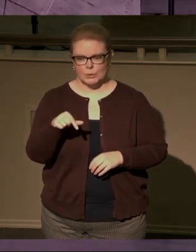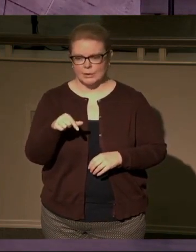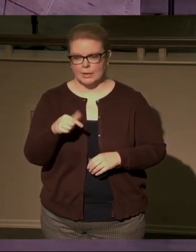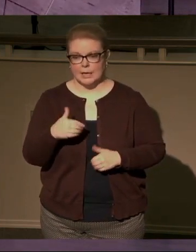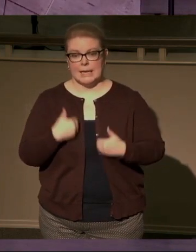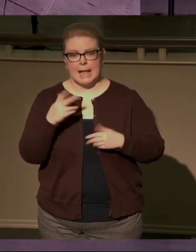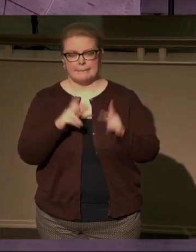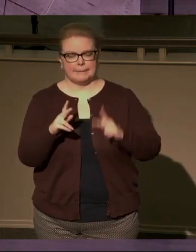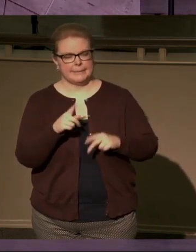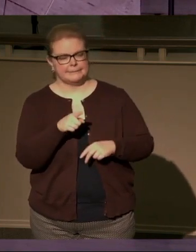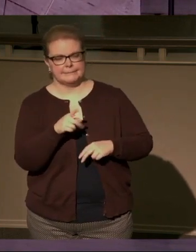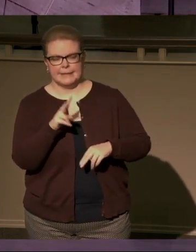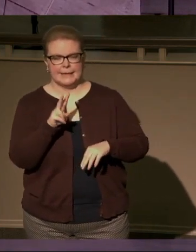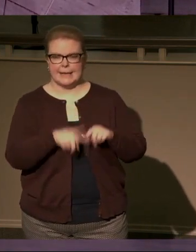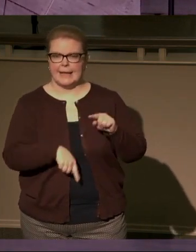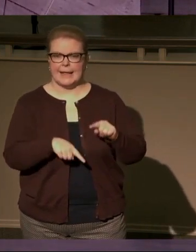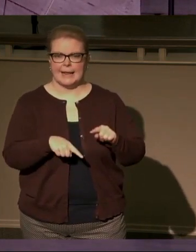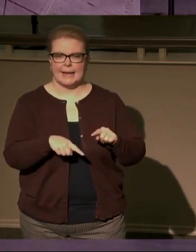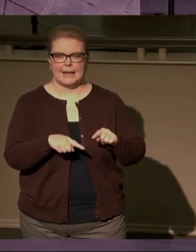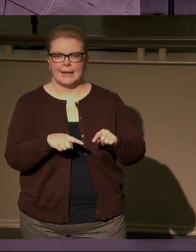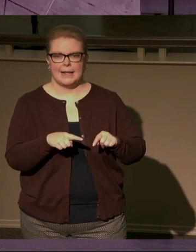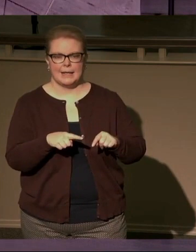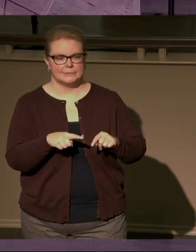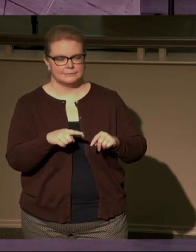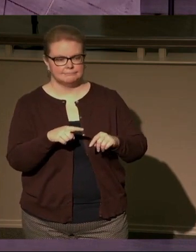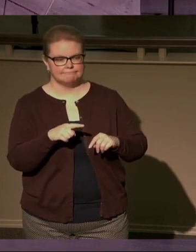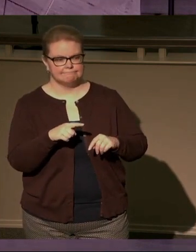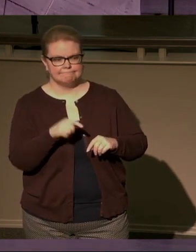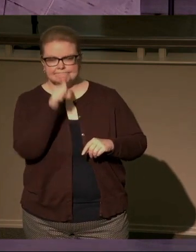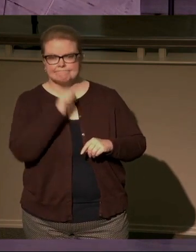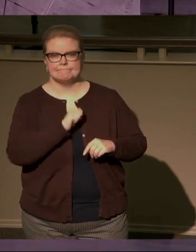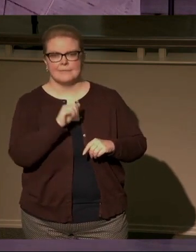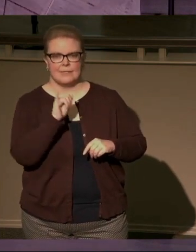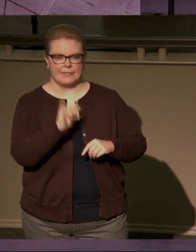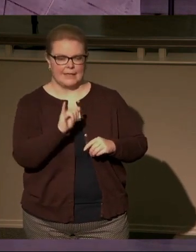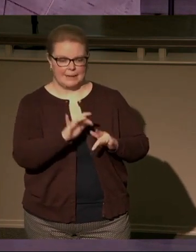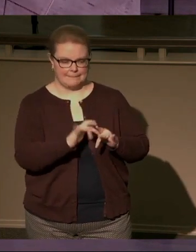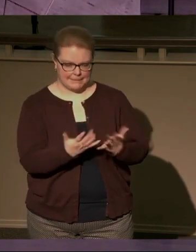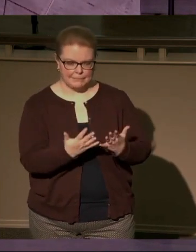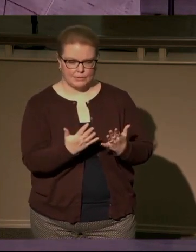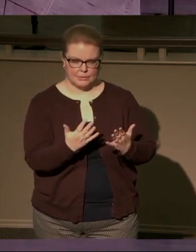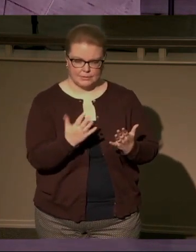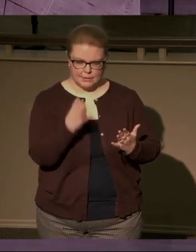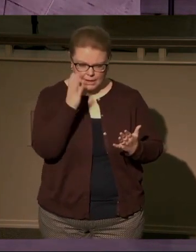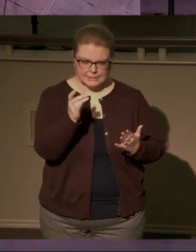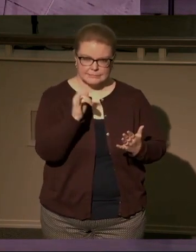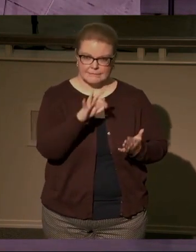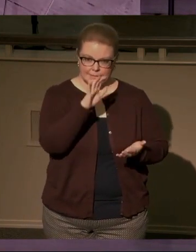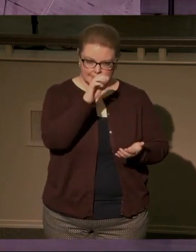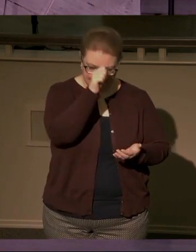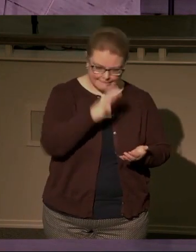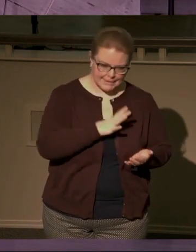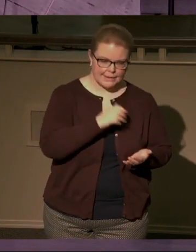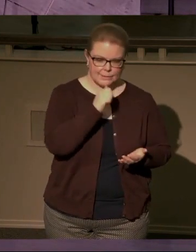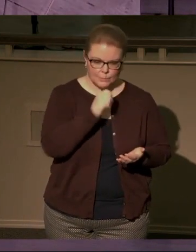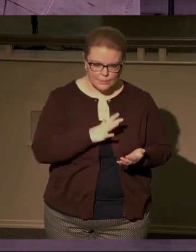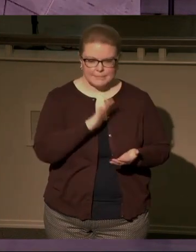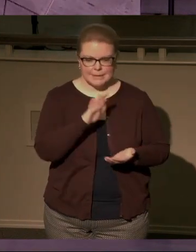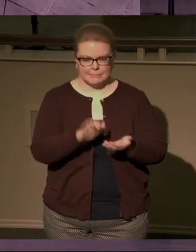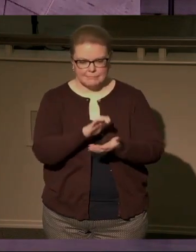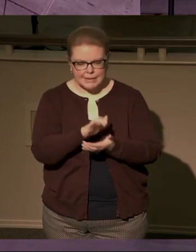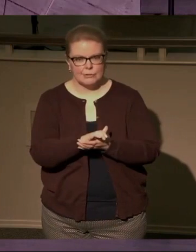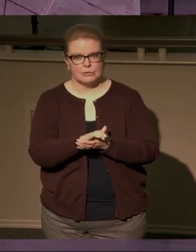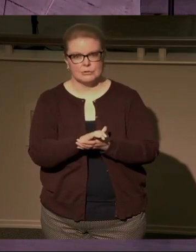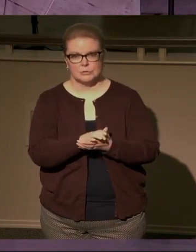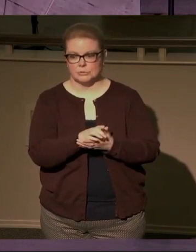for our biblical take on manhood and womanhood and on marriage and on gender. And so